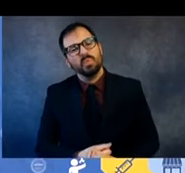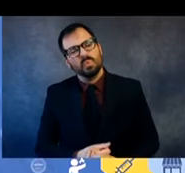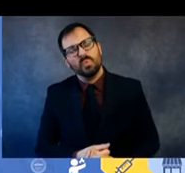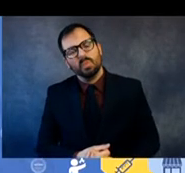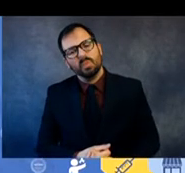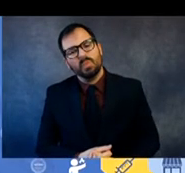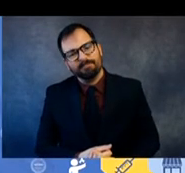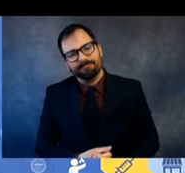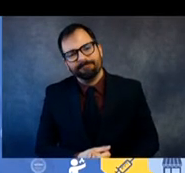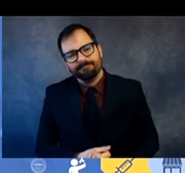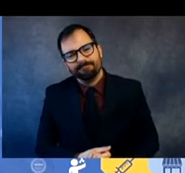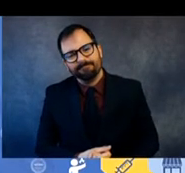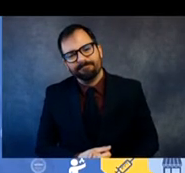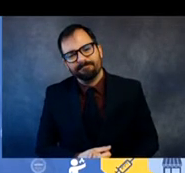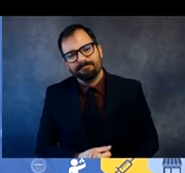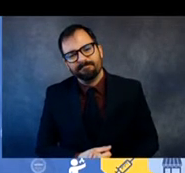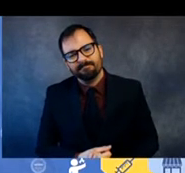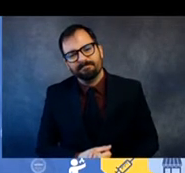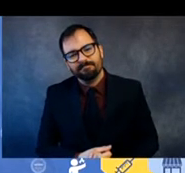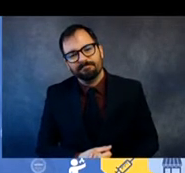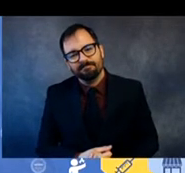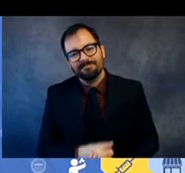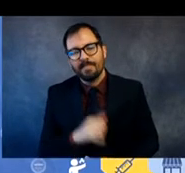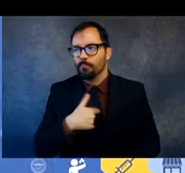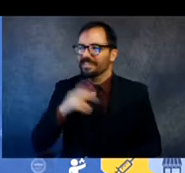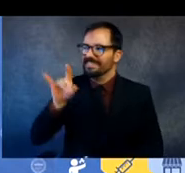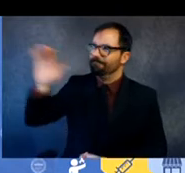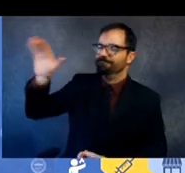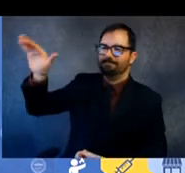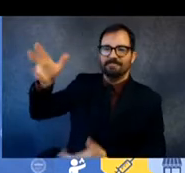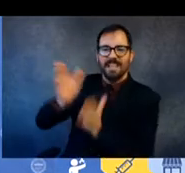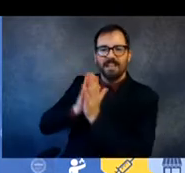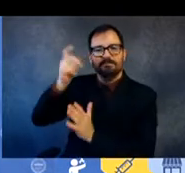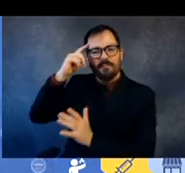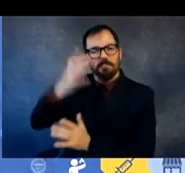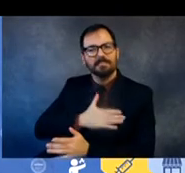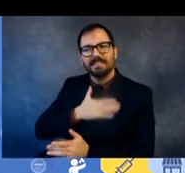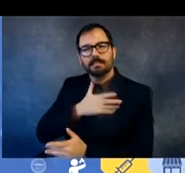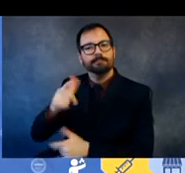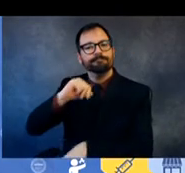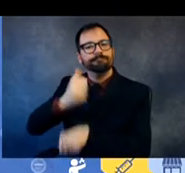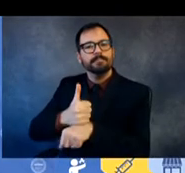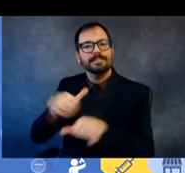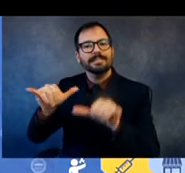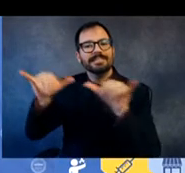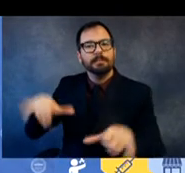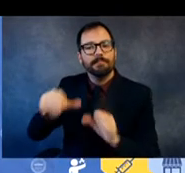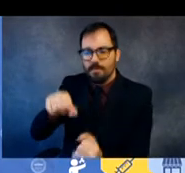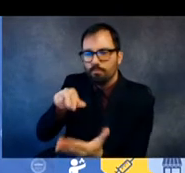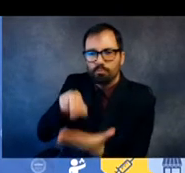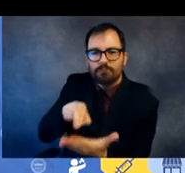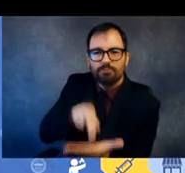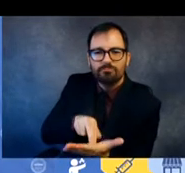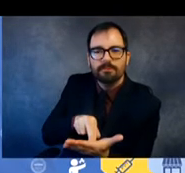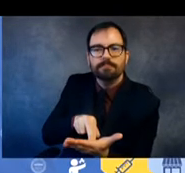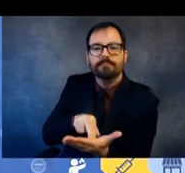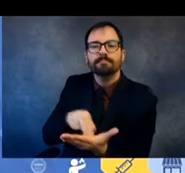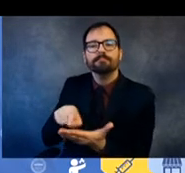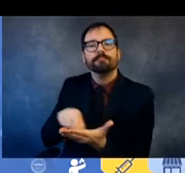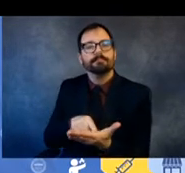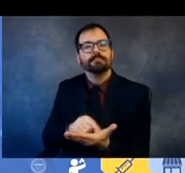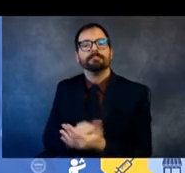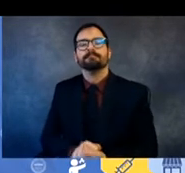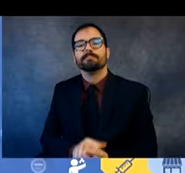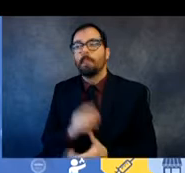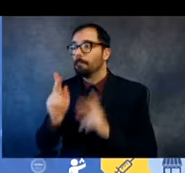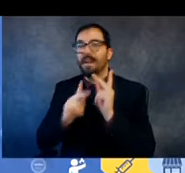where we asked for a sort of a registration system where people weren't going out to sites and then being turned away. That